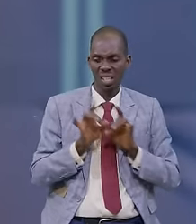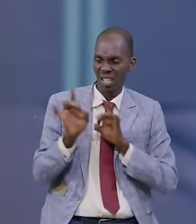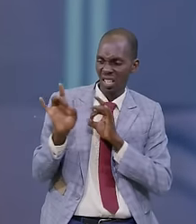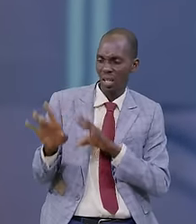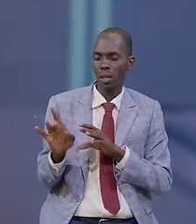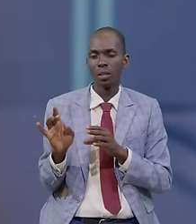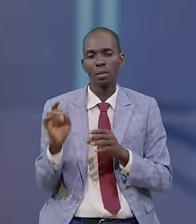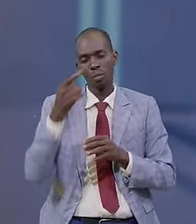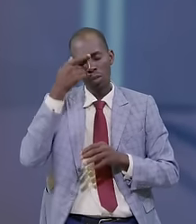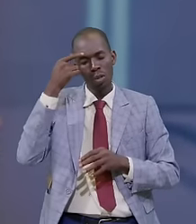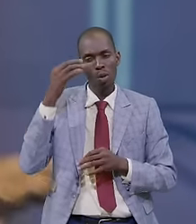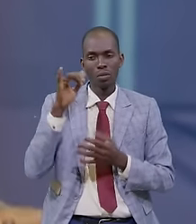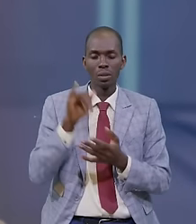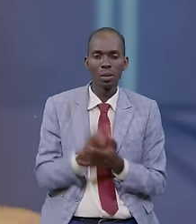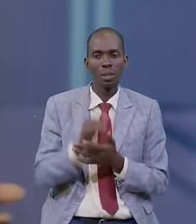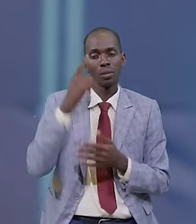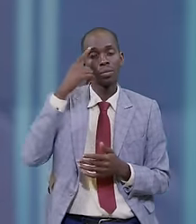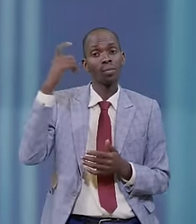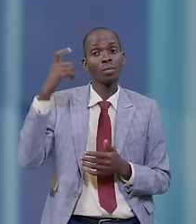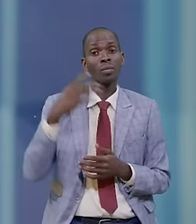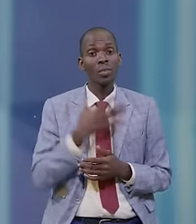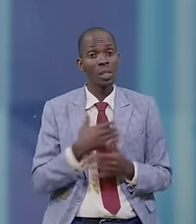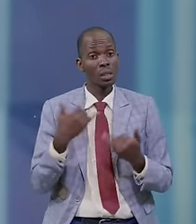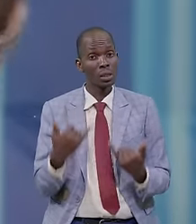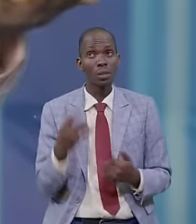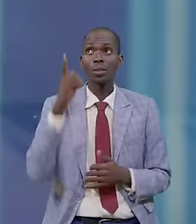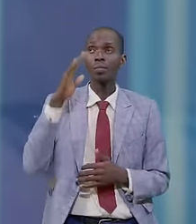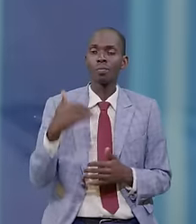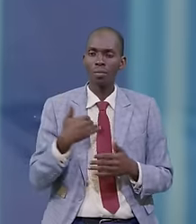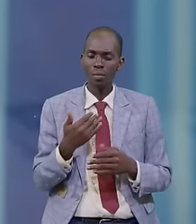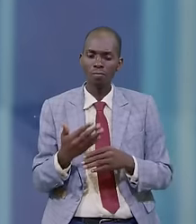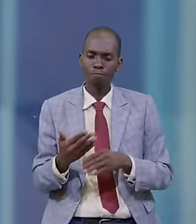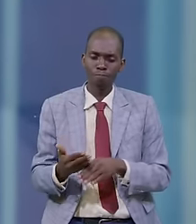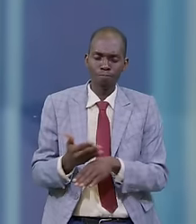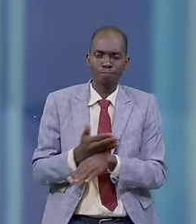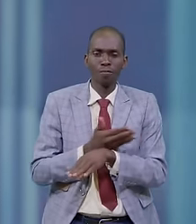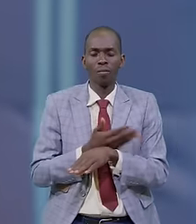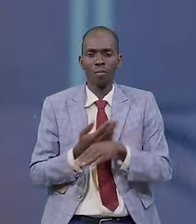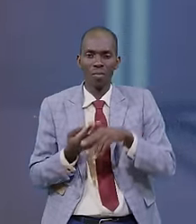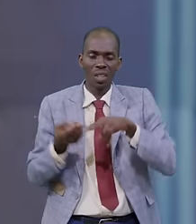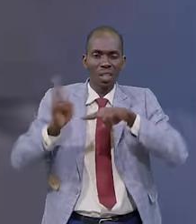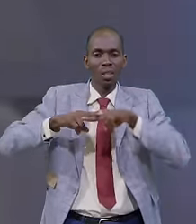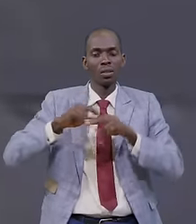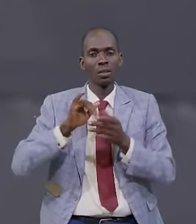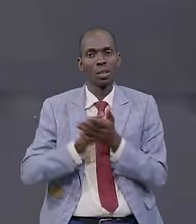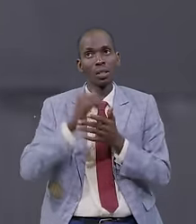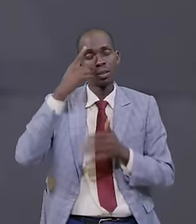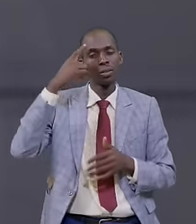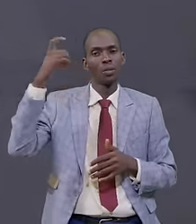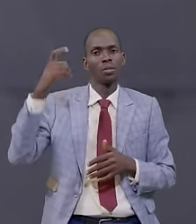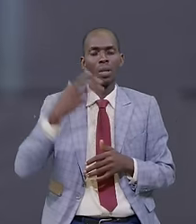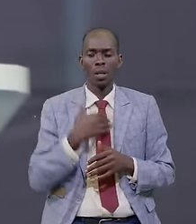broadened the dream, heightened the dream, and showed him again. And he told them,